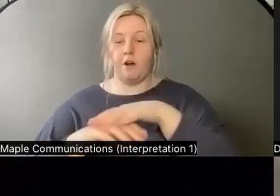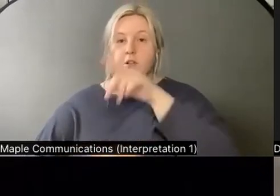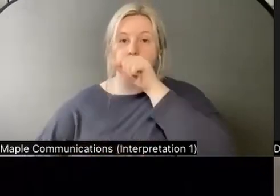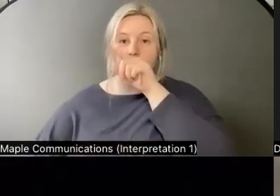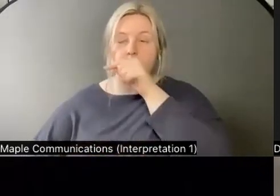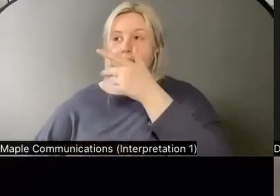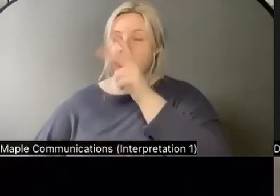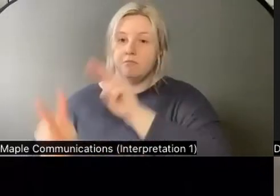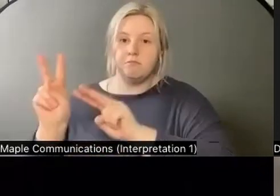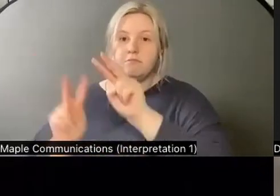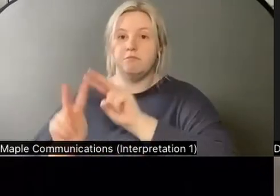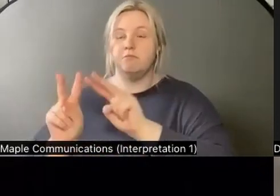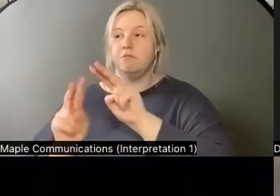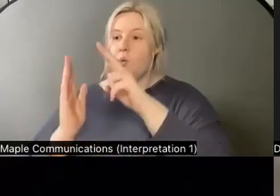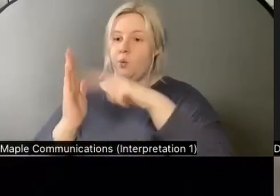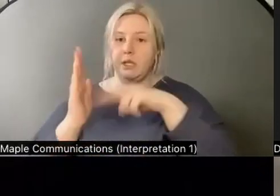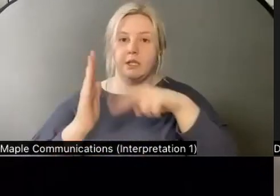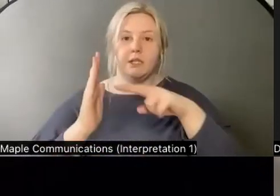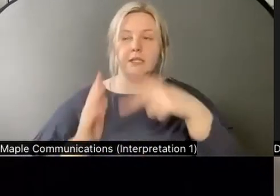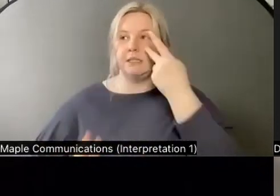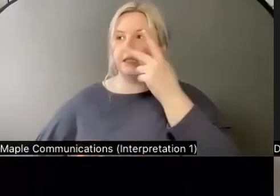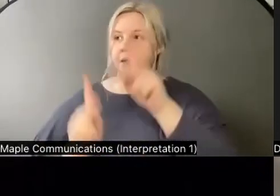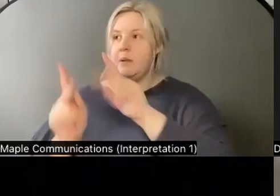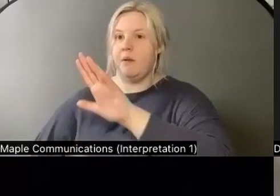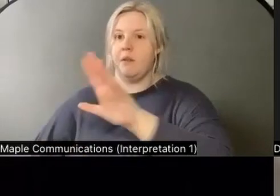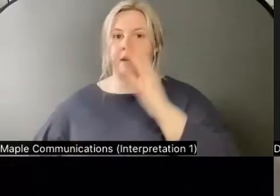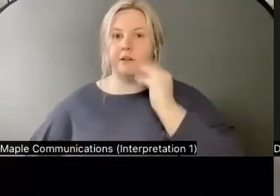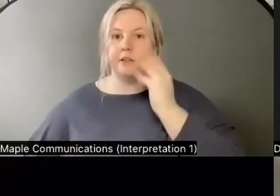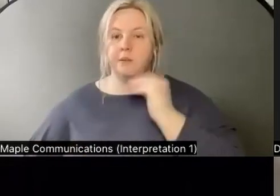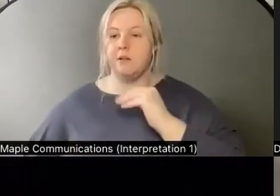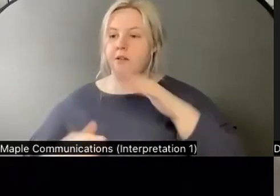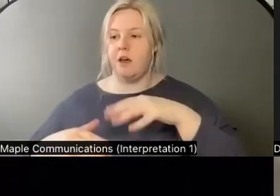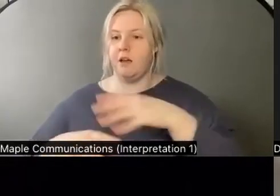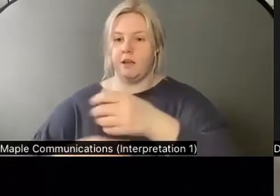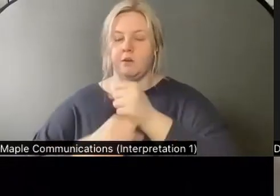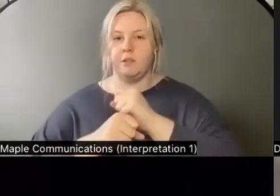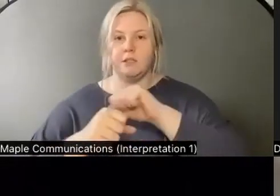they have not gotten because of COVID. And